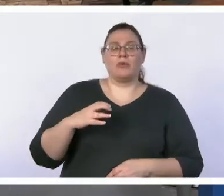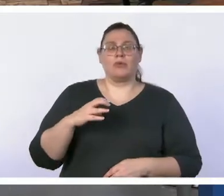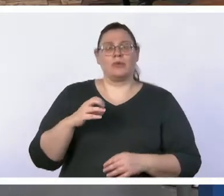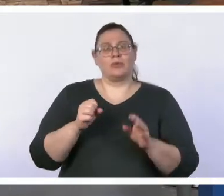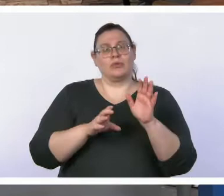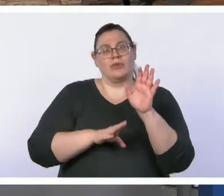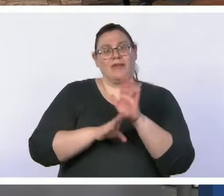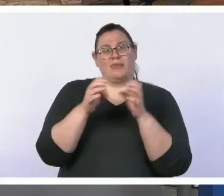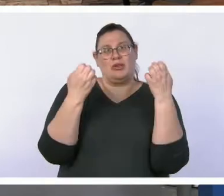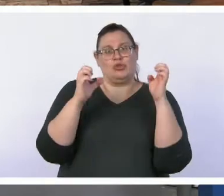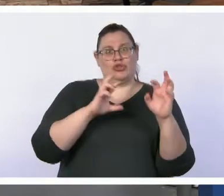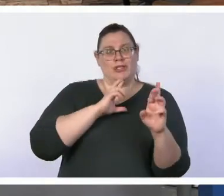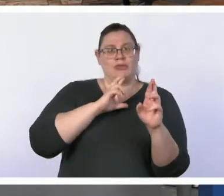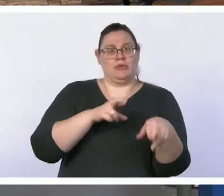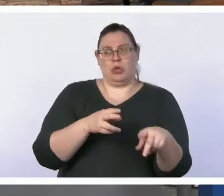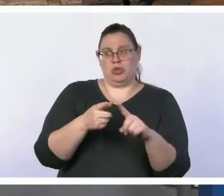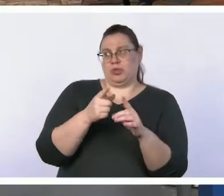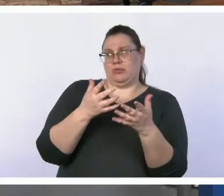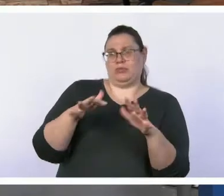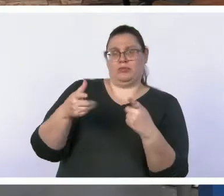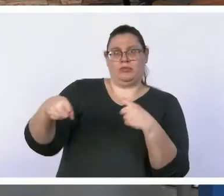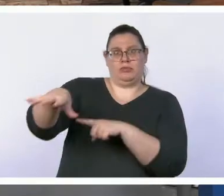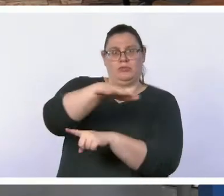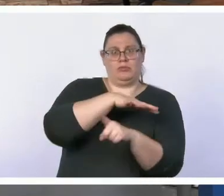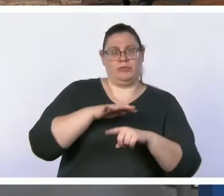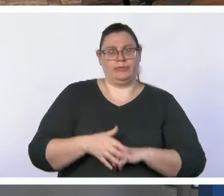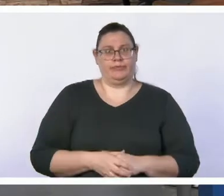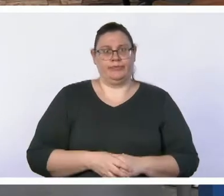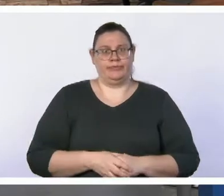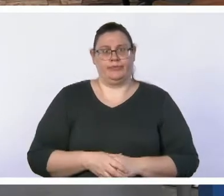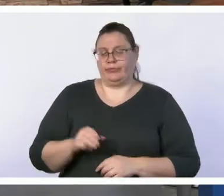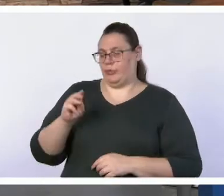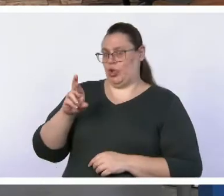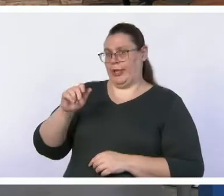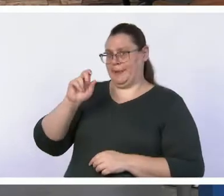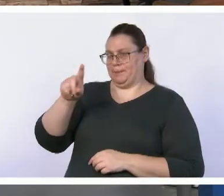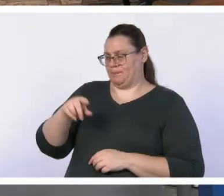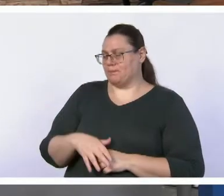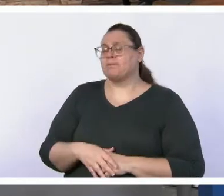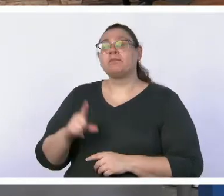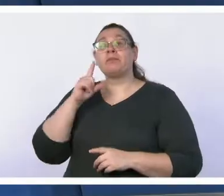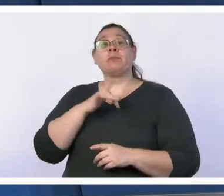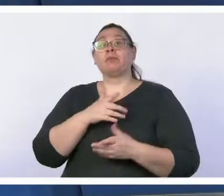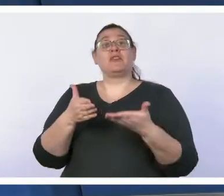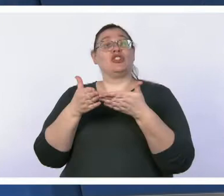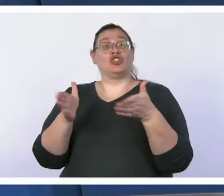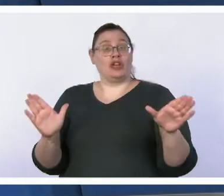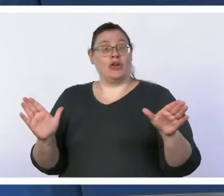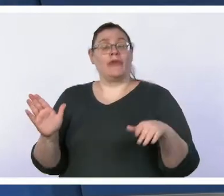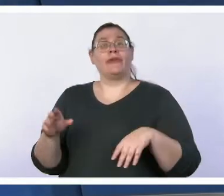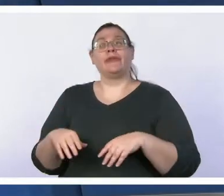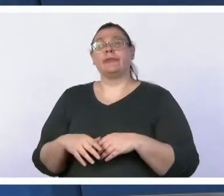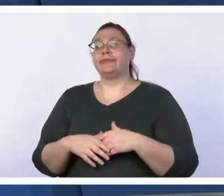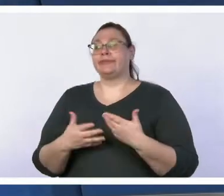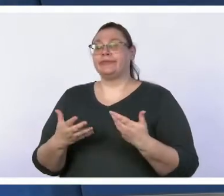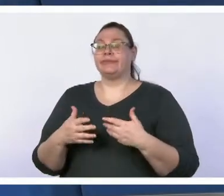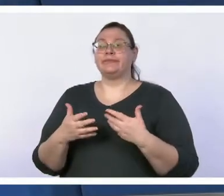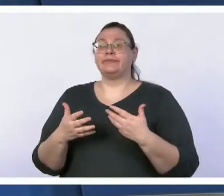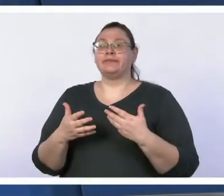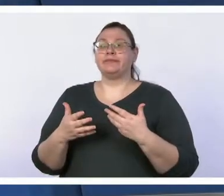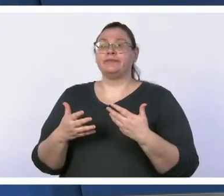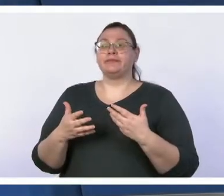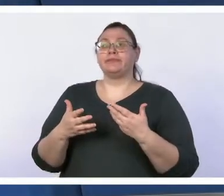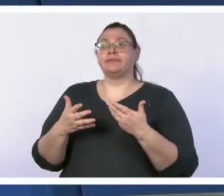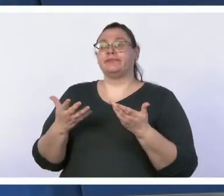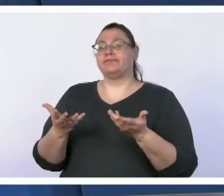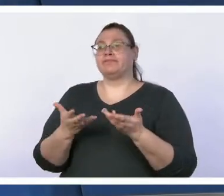of emergency response to the situation that we're in. So in general, when you're looking at, in just the